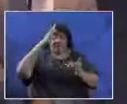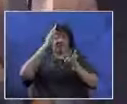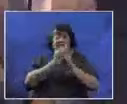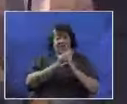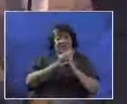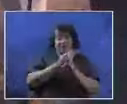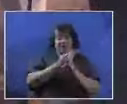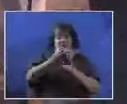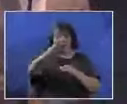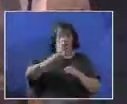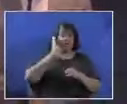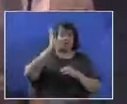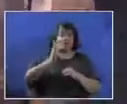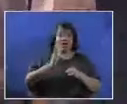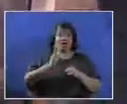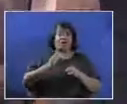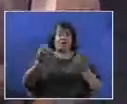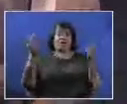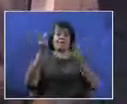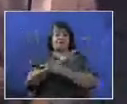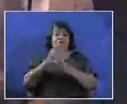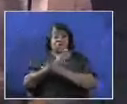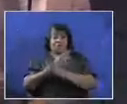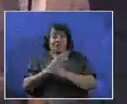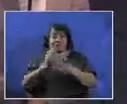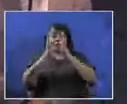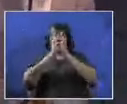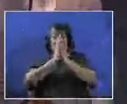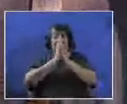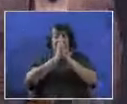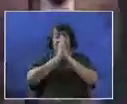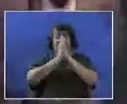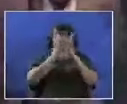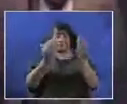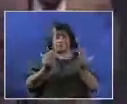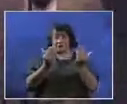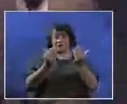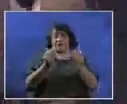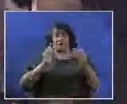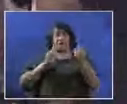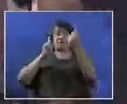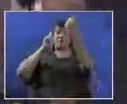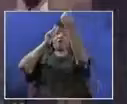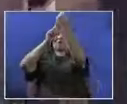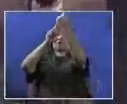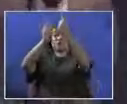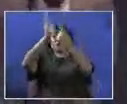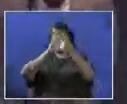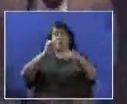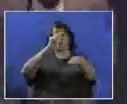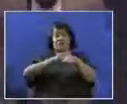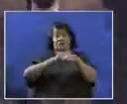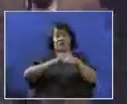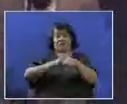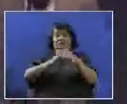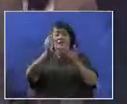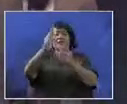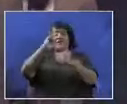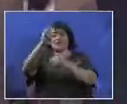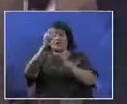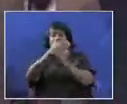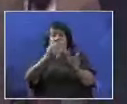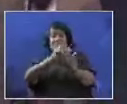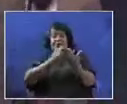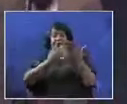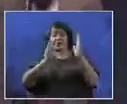faith, God will multiply it. Let's bow for a word of prayer today as we approach the Lord with his tithe and our offerings.